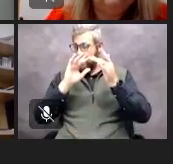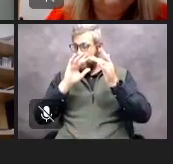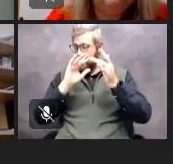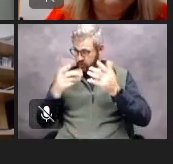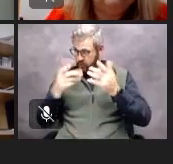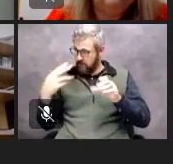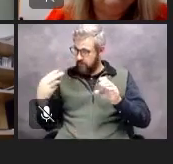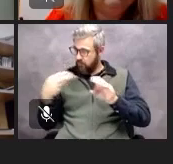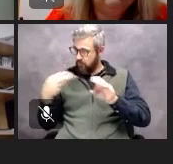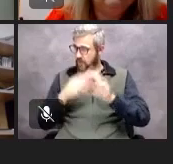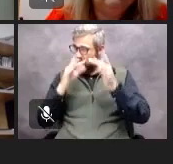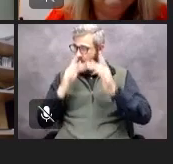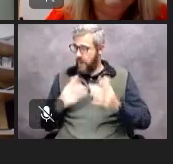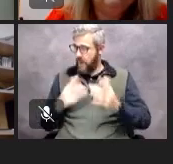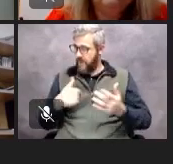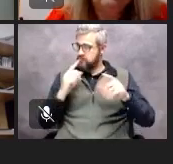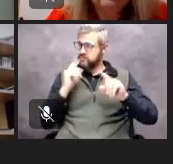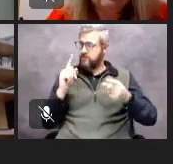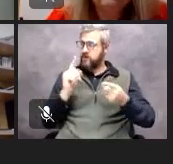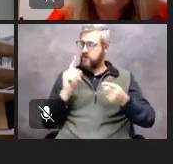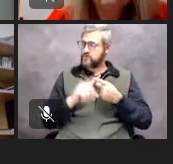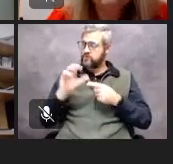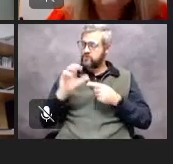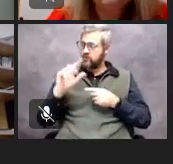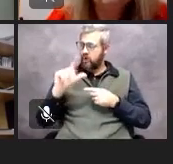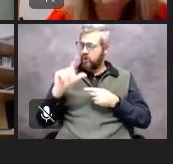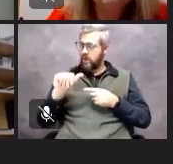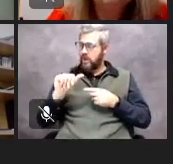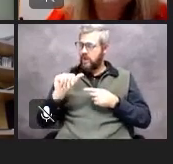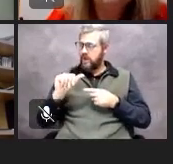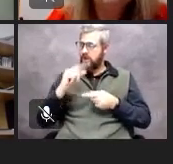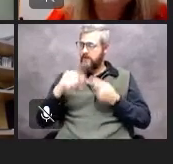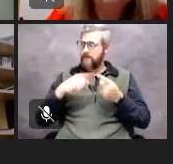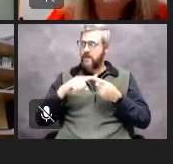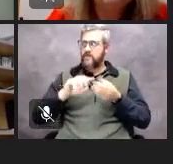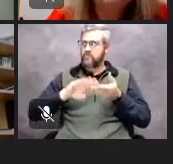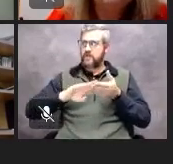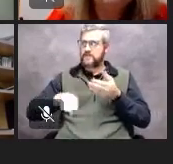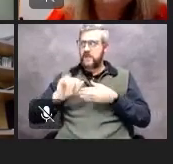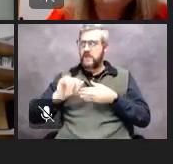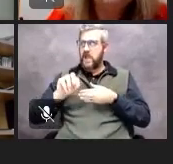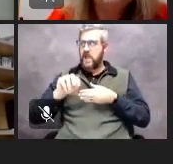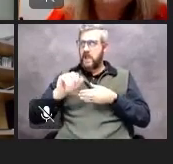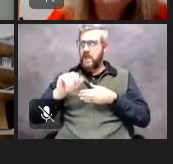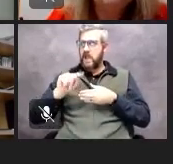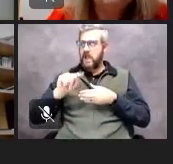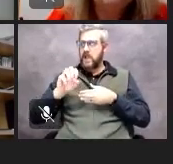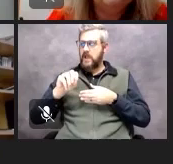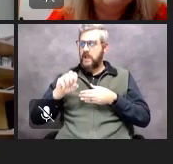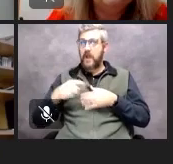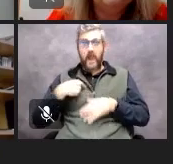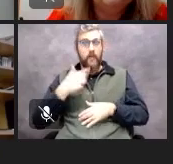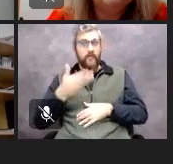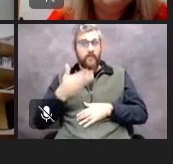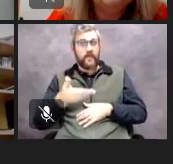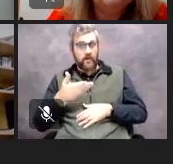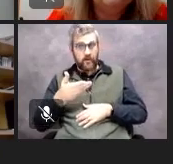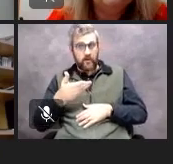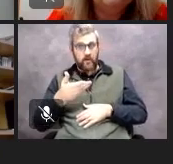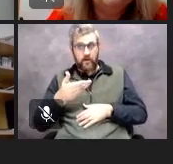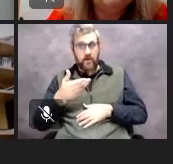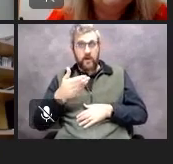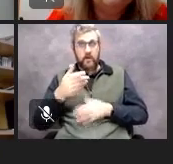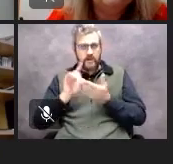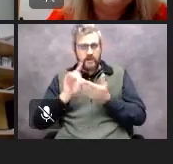to Carla's question about the released items? I think don't know if you connected or not. I was, but I was getting kicked